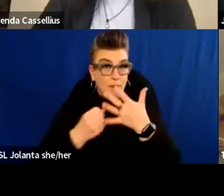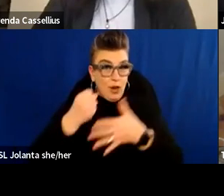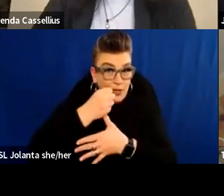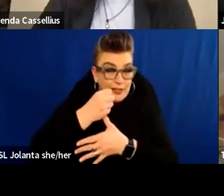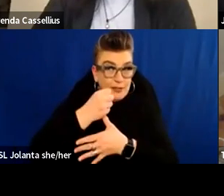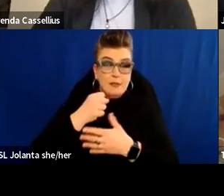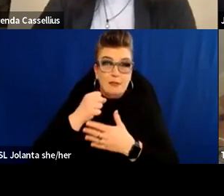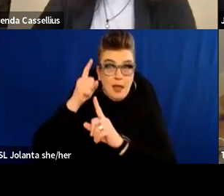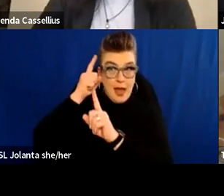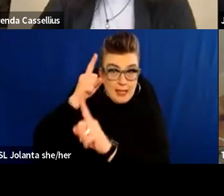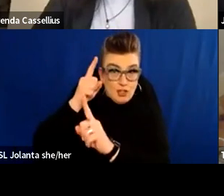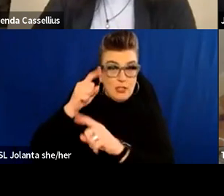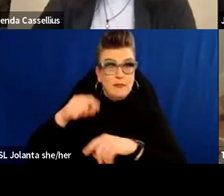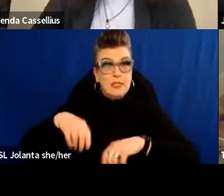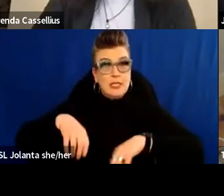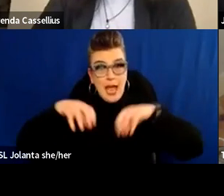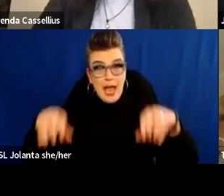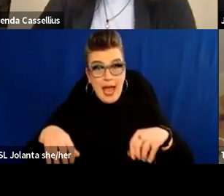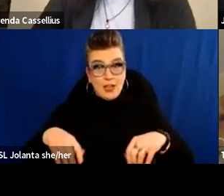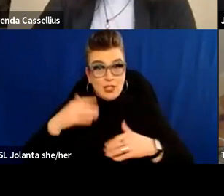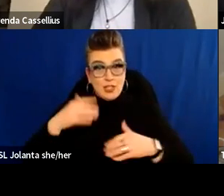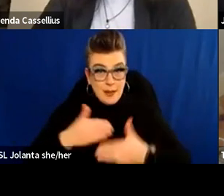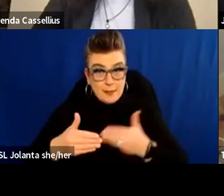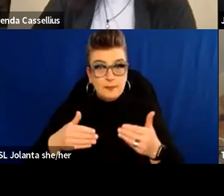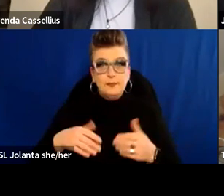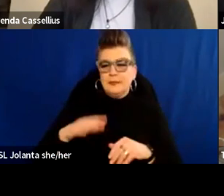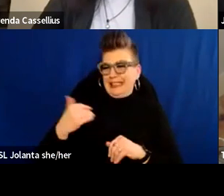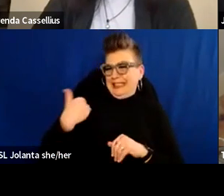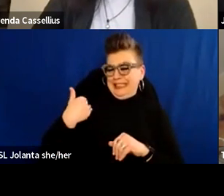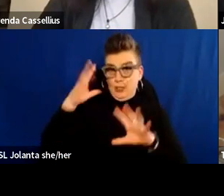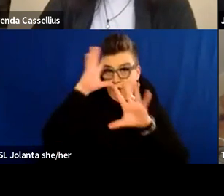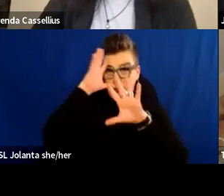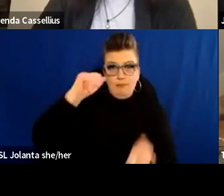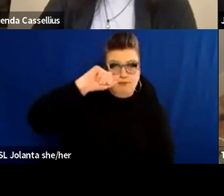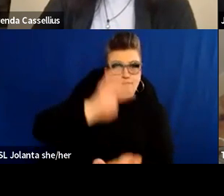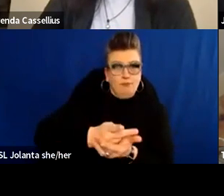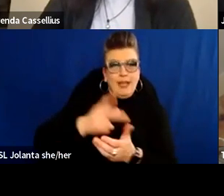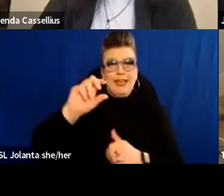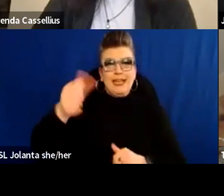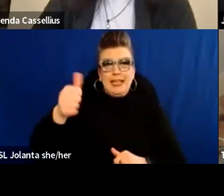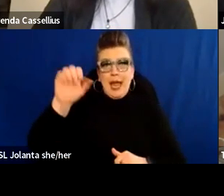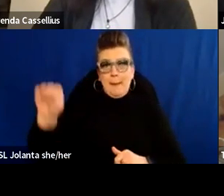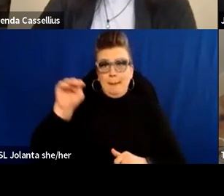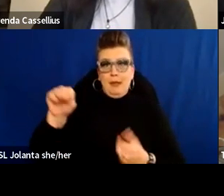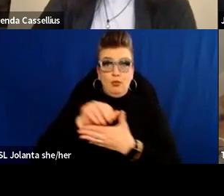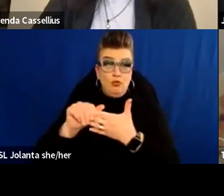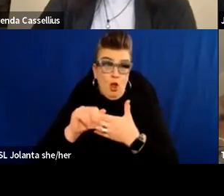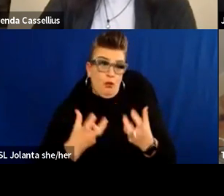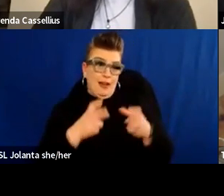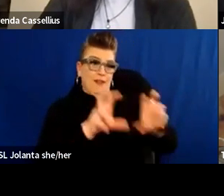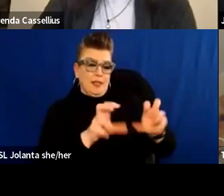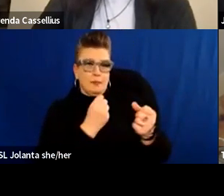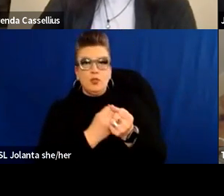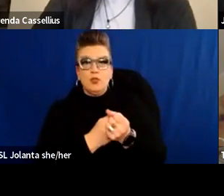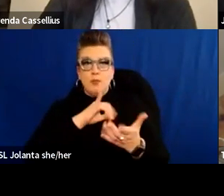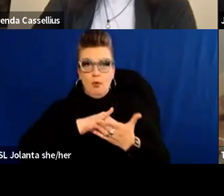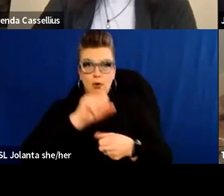steps um and the superintendent has recently approved a 10 million dollar investment to support that work and so we'll be continuing